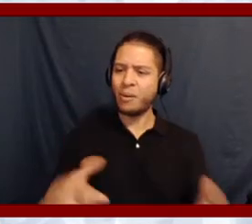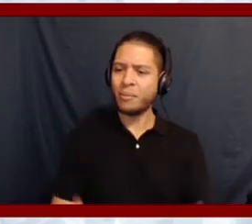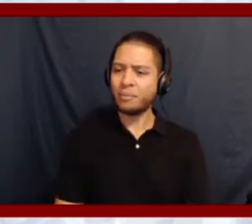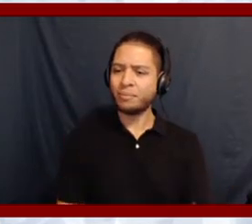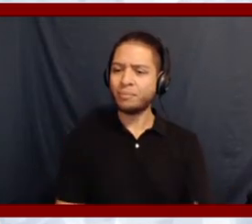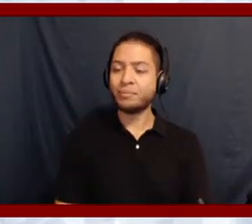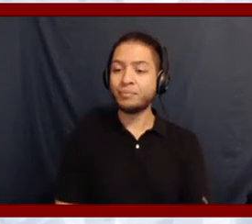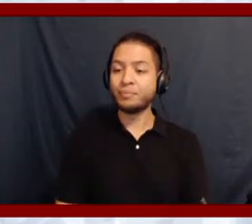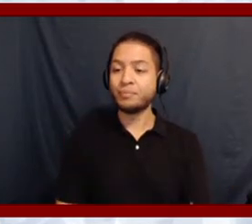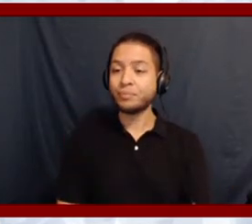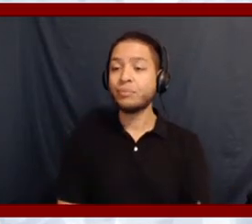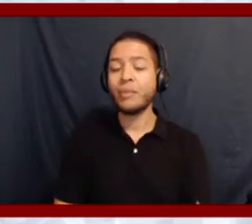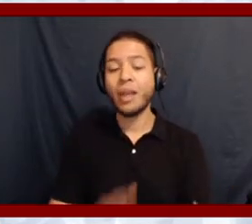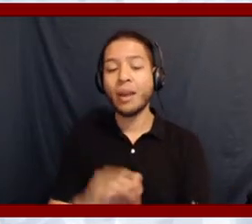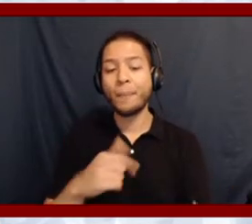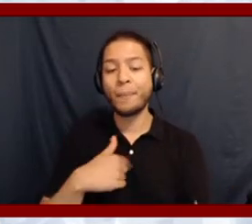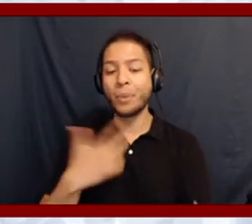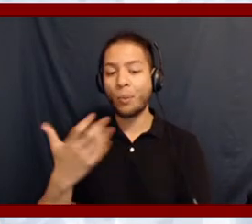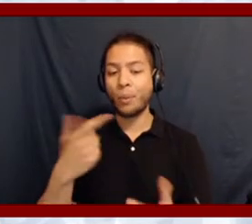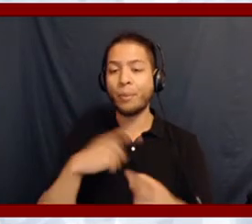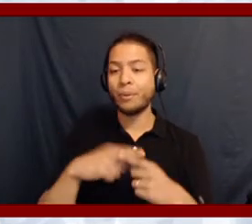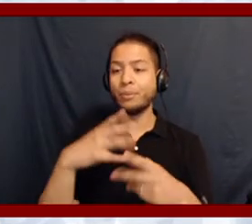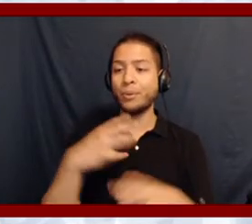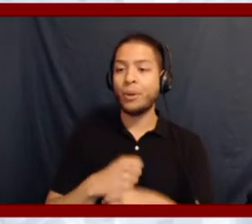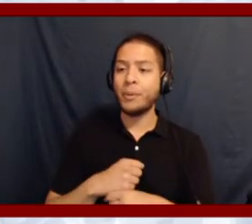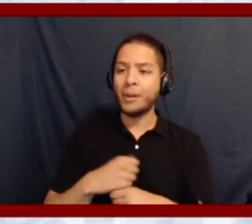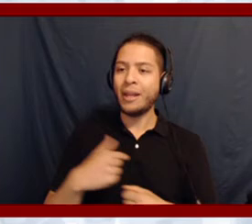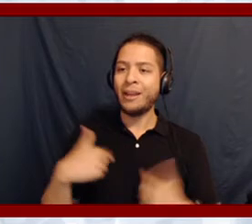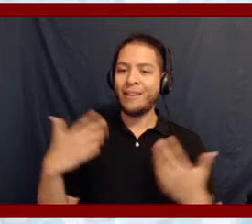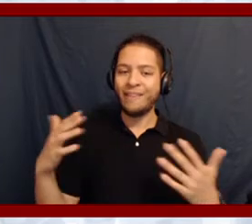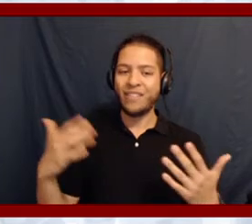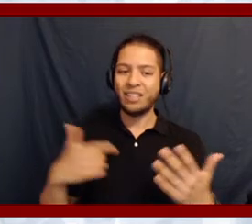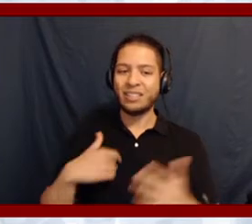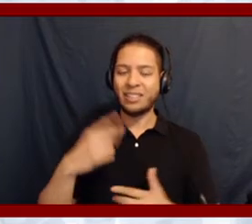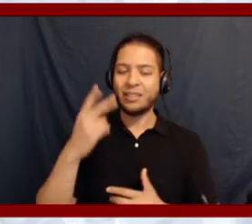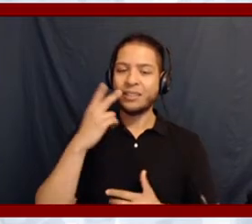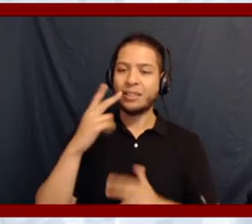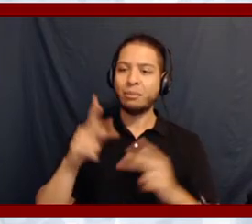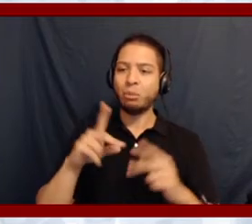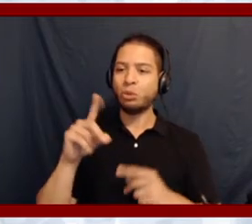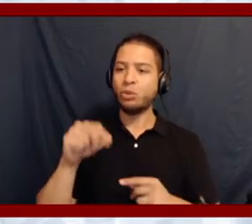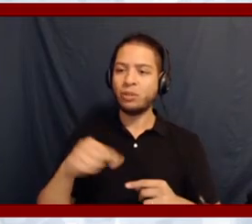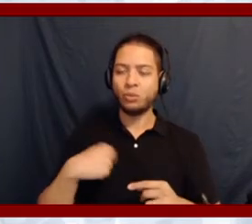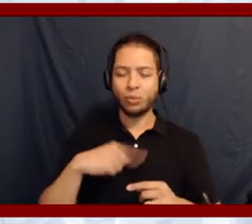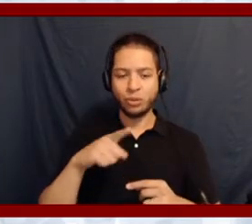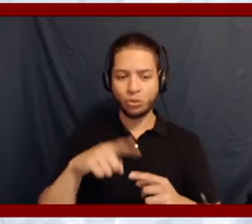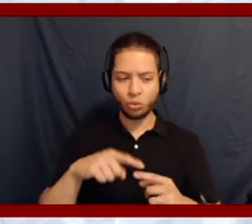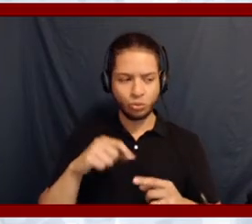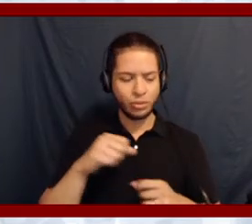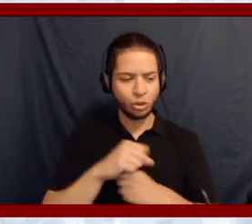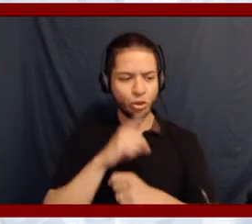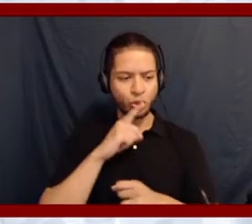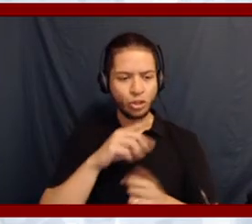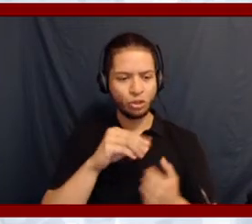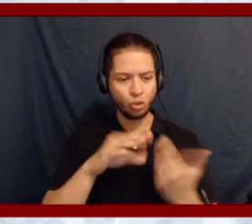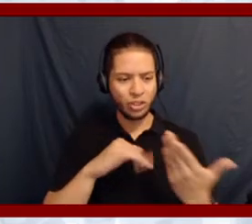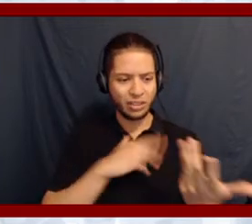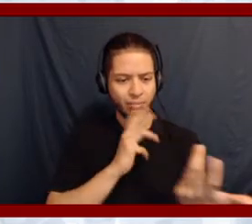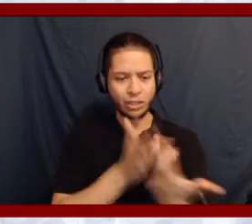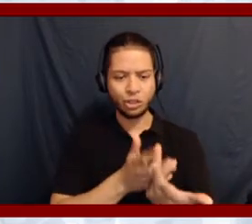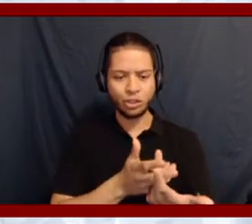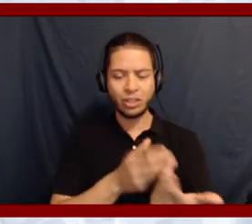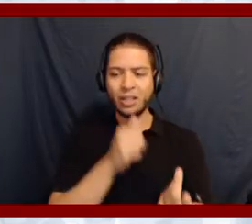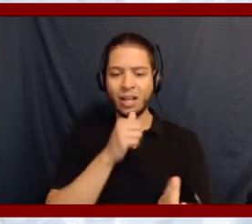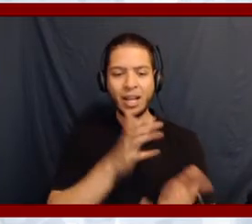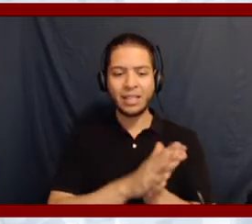here, and I know HBCUs do this, I've seen this over the last 6-7 months, we need to adapt to where the students are, not ask students to readapt